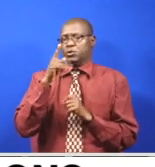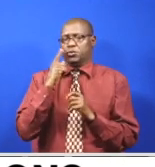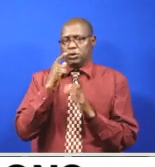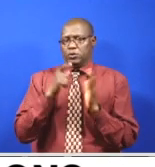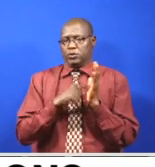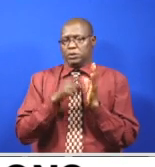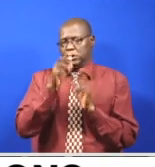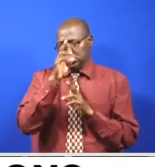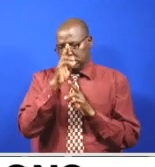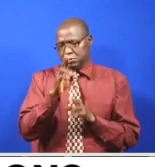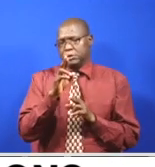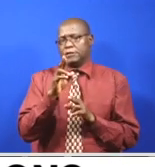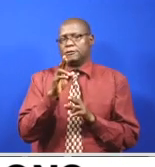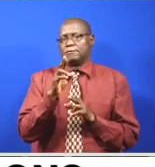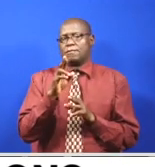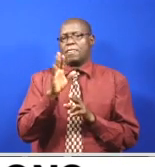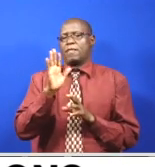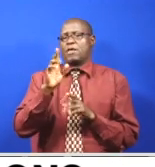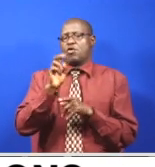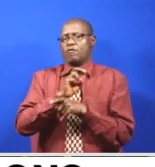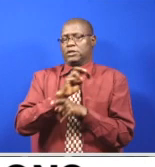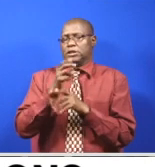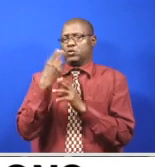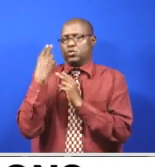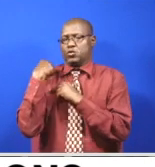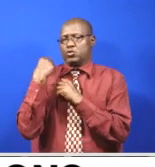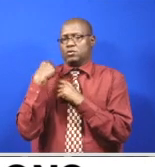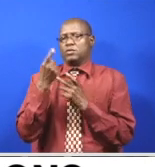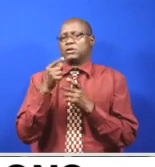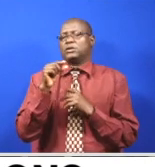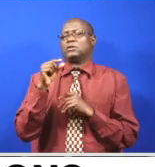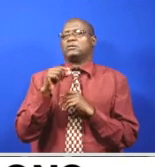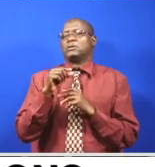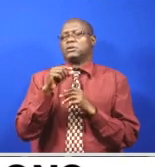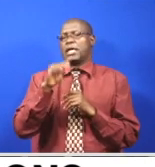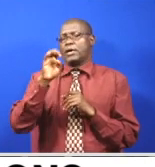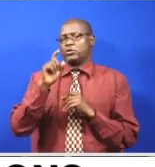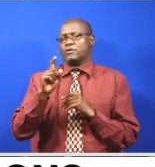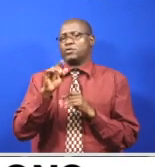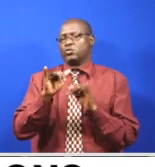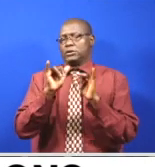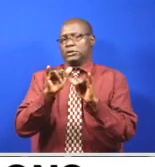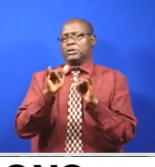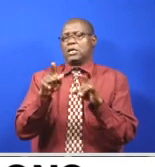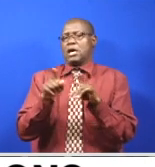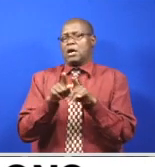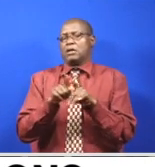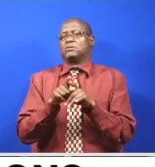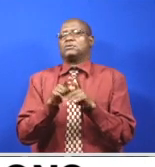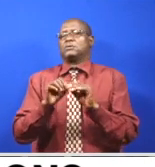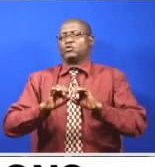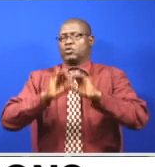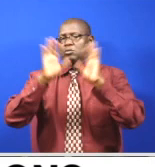and respect their oversight role, and the Executive will remain as transparent